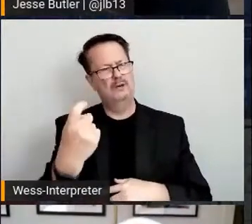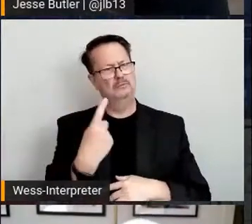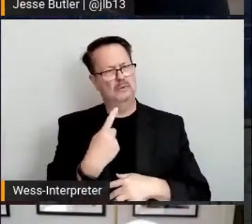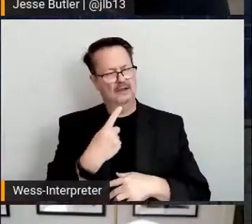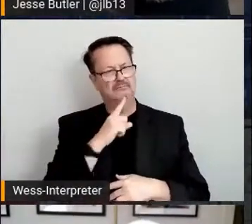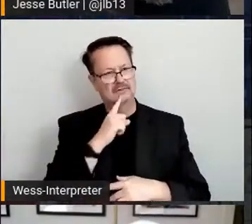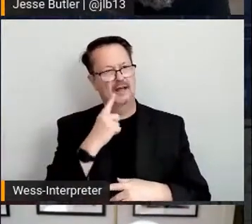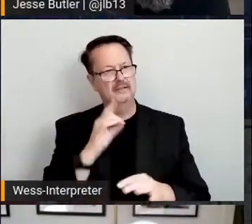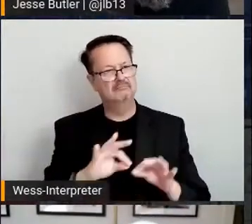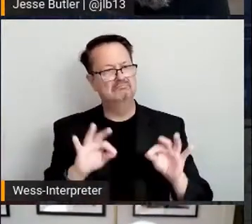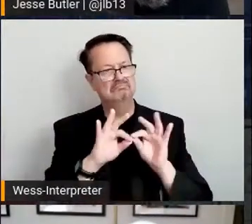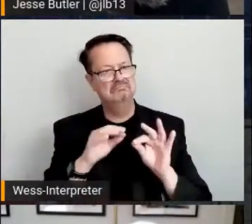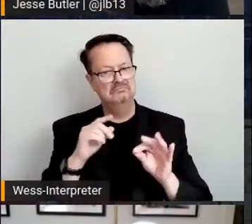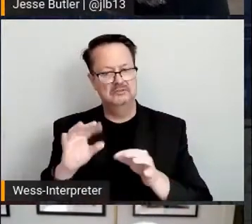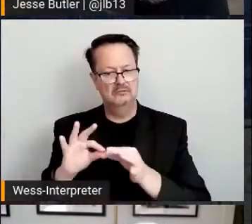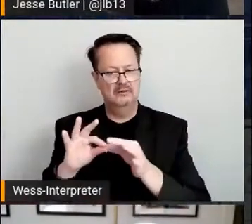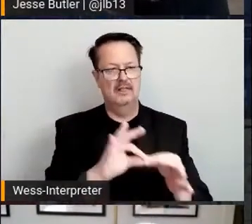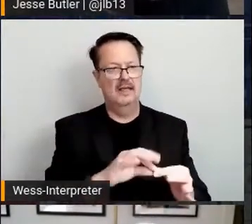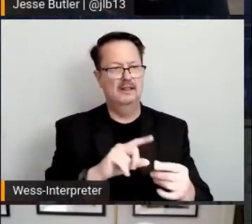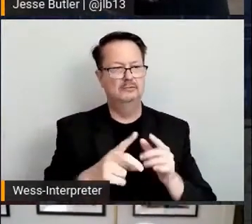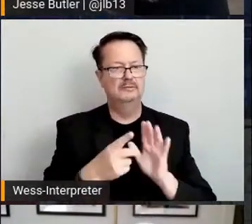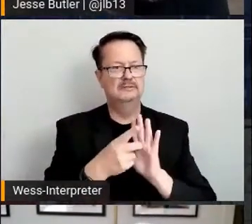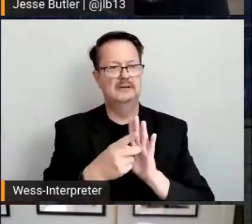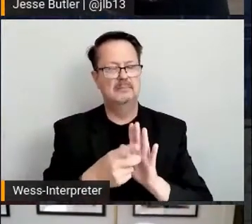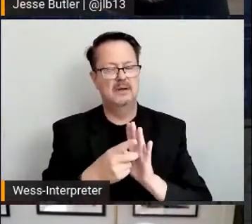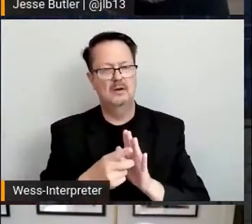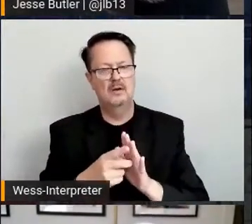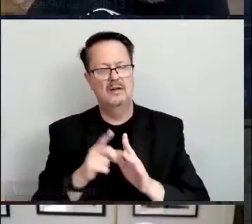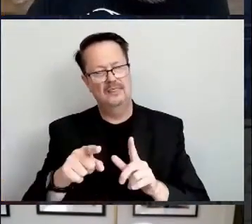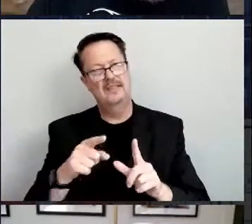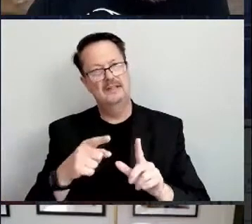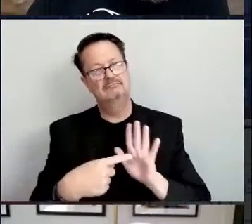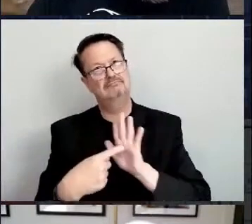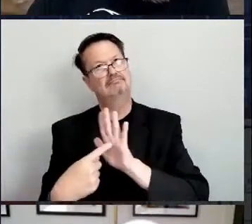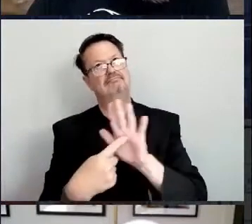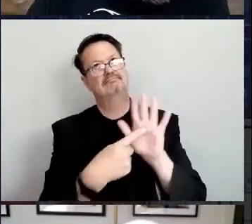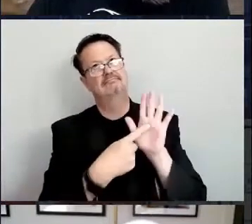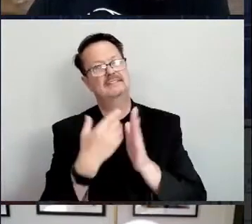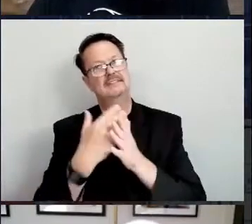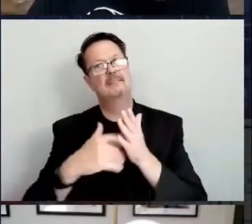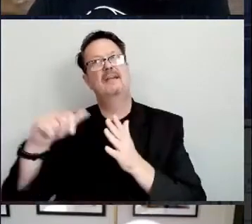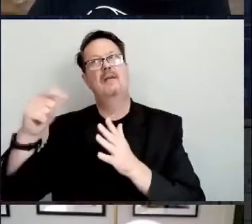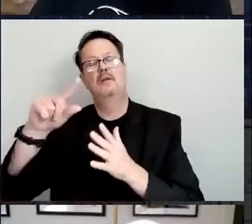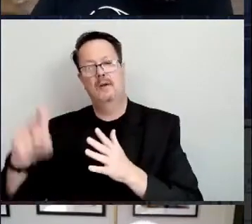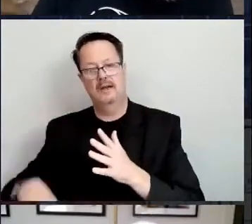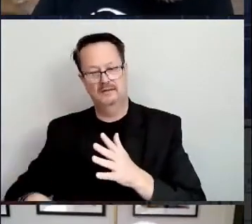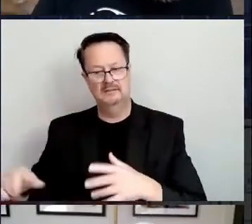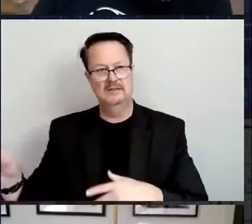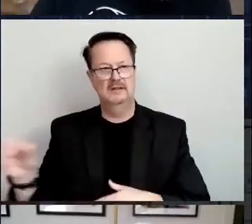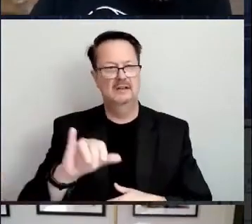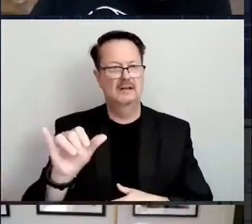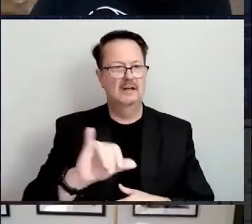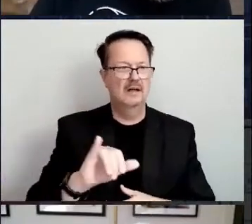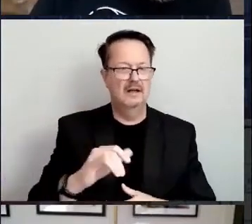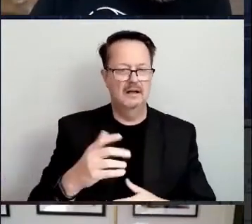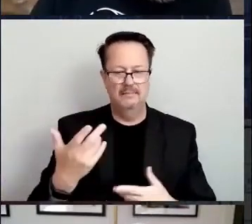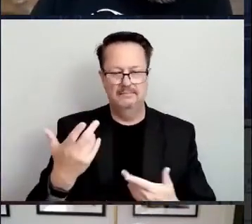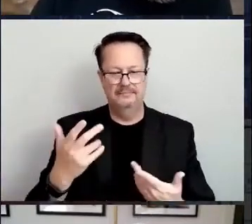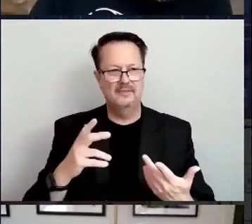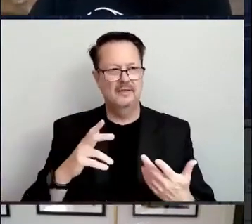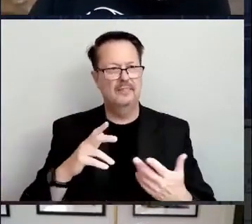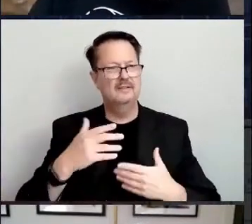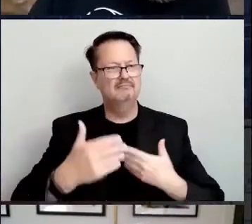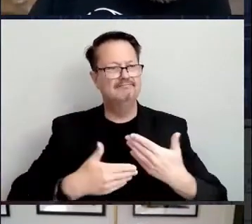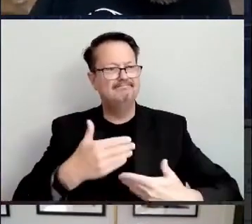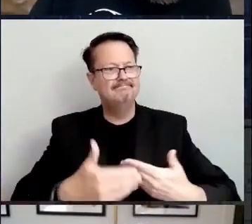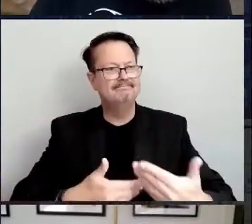pertinent to the demo, and this sort of reflects a couple of other ones, sort of about state management and over time.